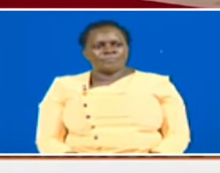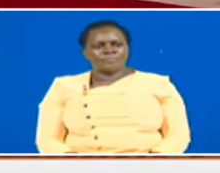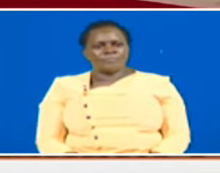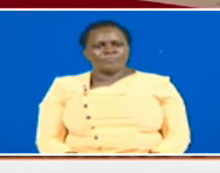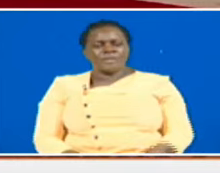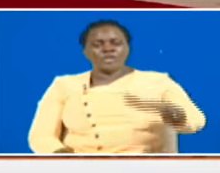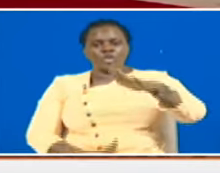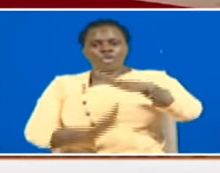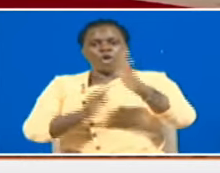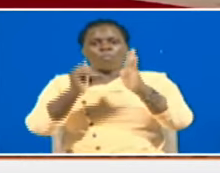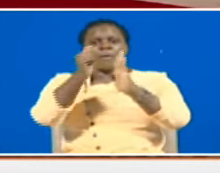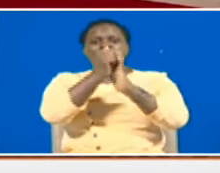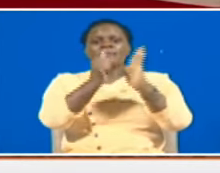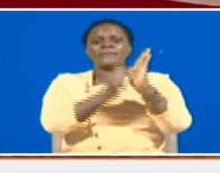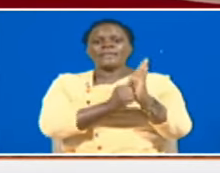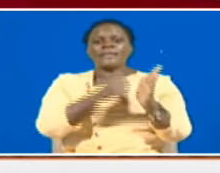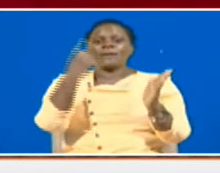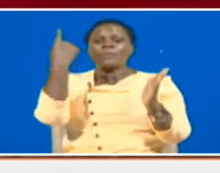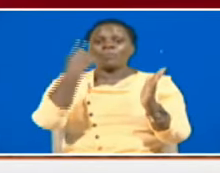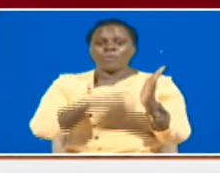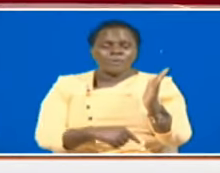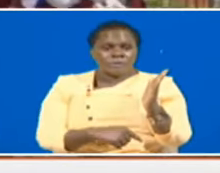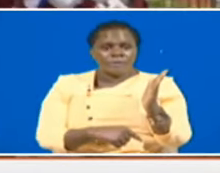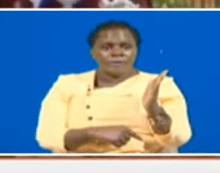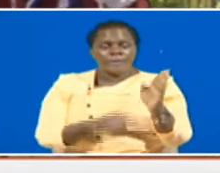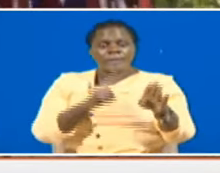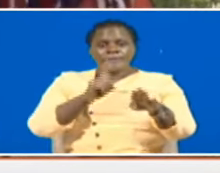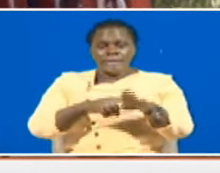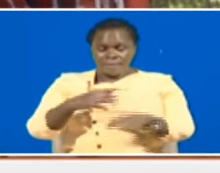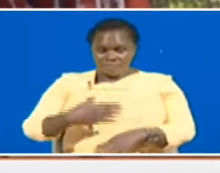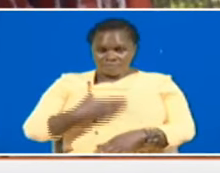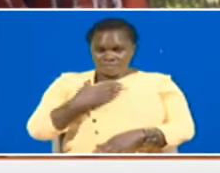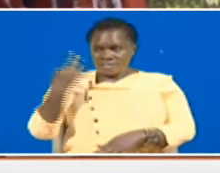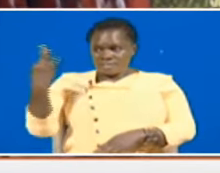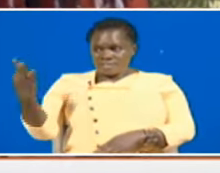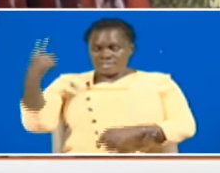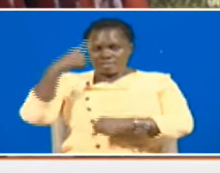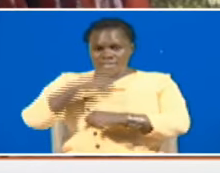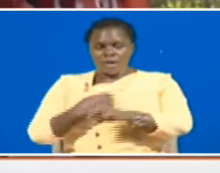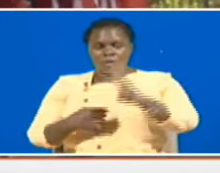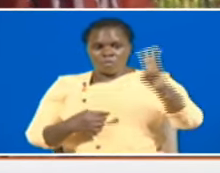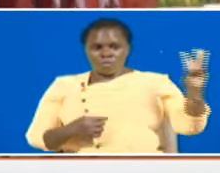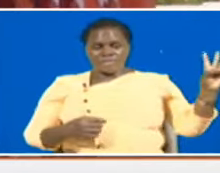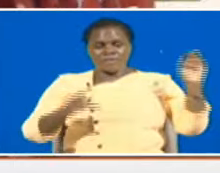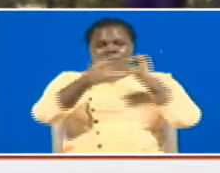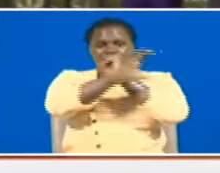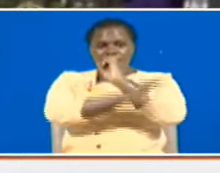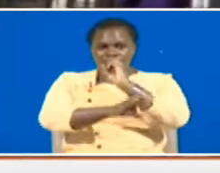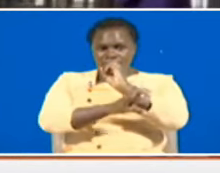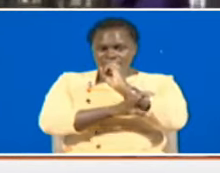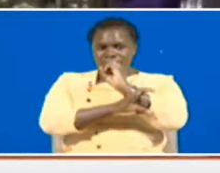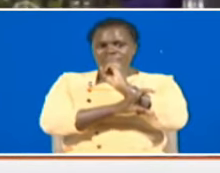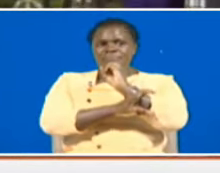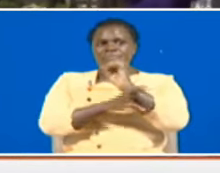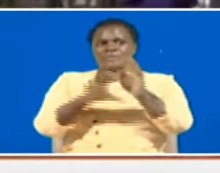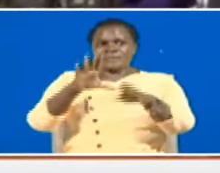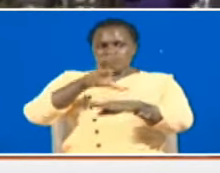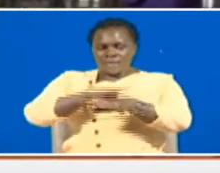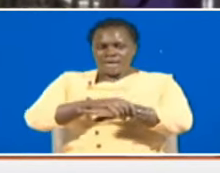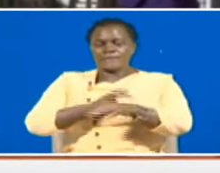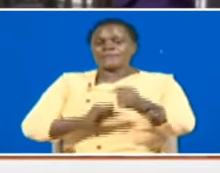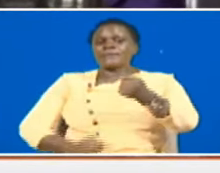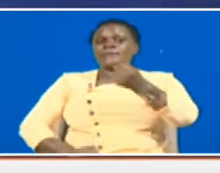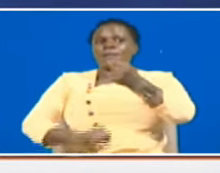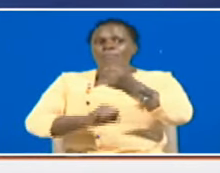Top on the agenda for President Ruto during his three-day visit to the West African country was to secure